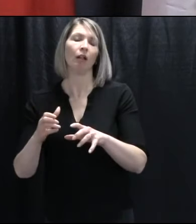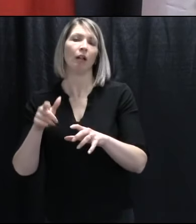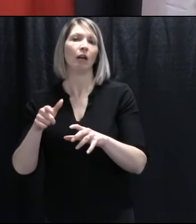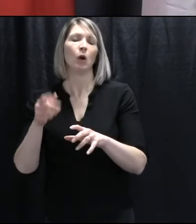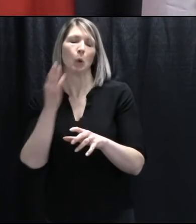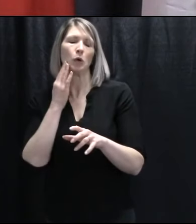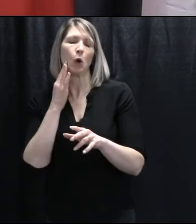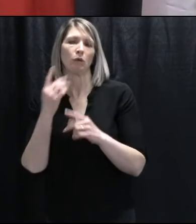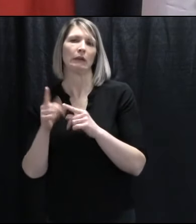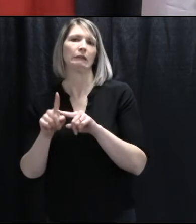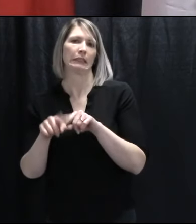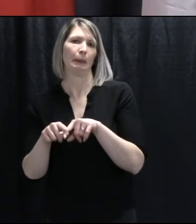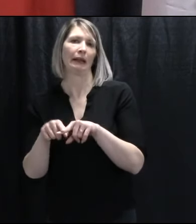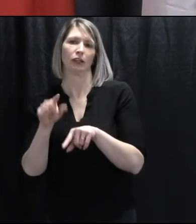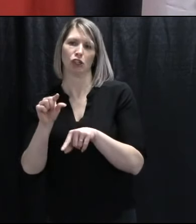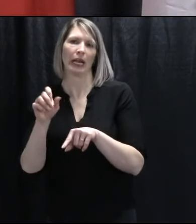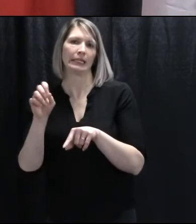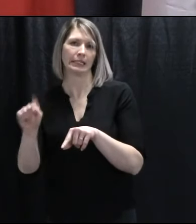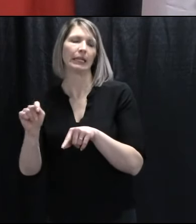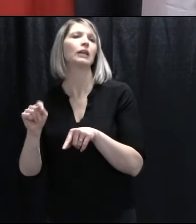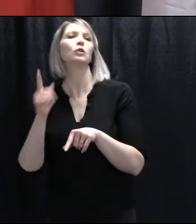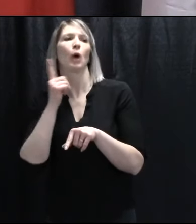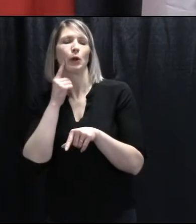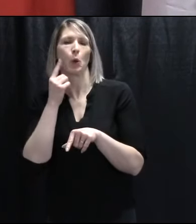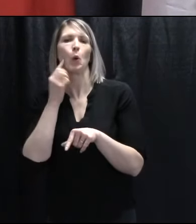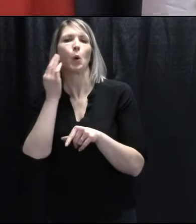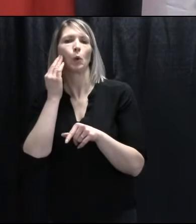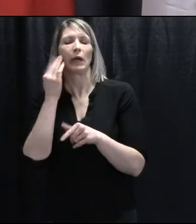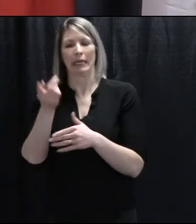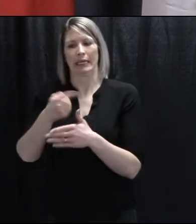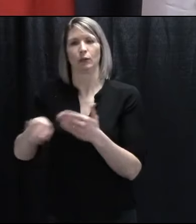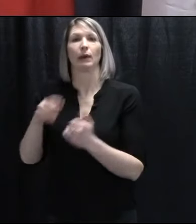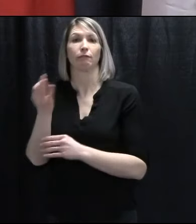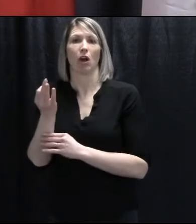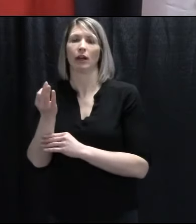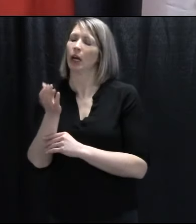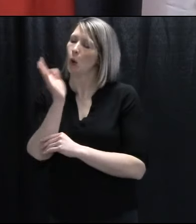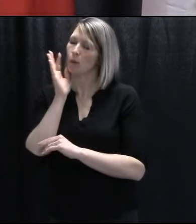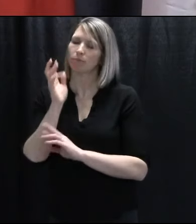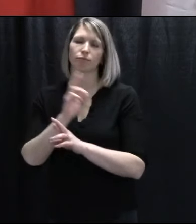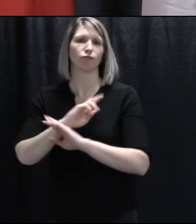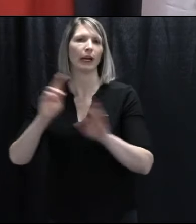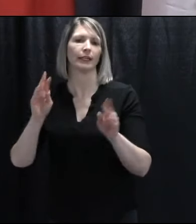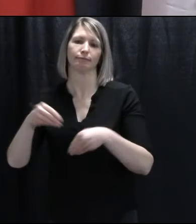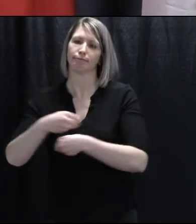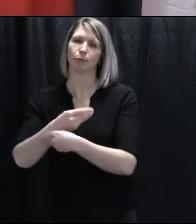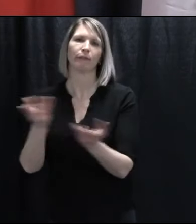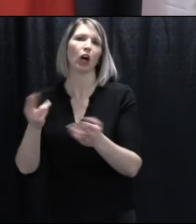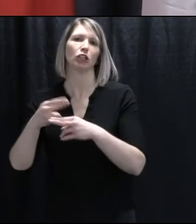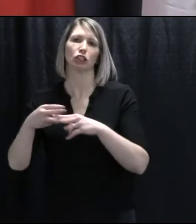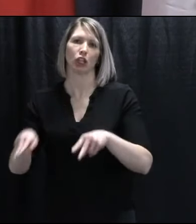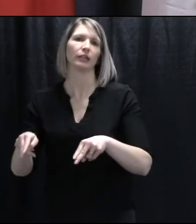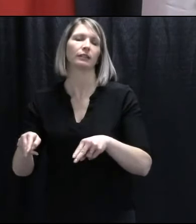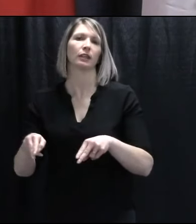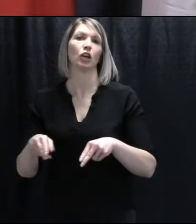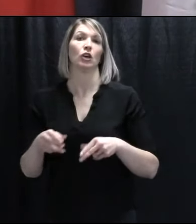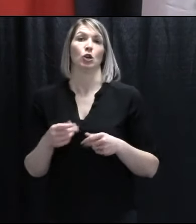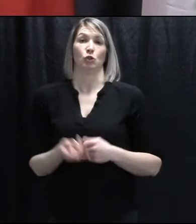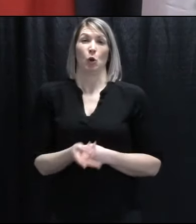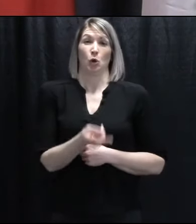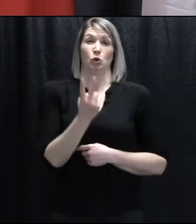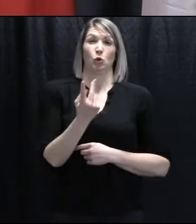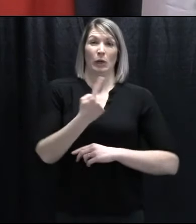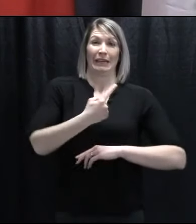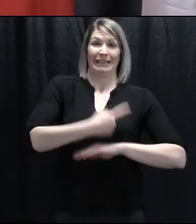money should be in the pockets of Newfoundlanders and Labradorians as well. So we're currently working with Canada Post for those two dates, but we'll